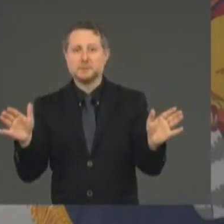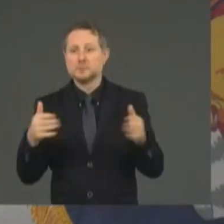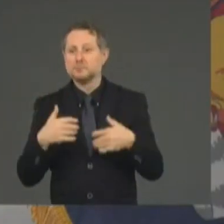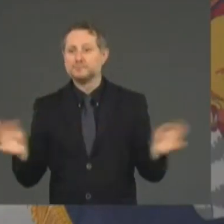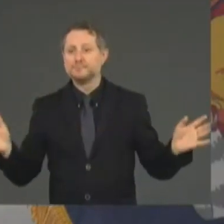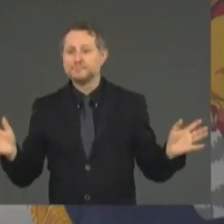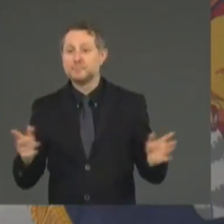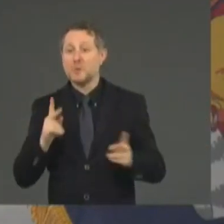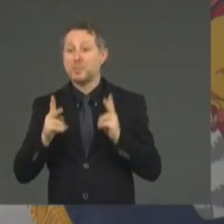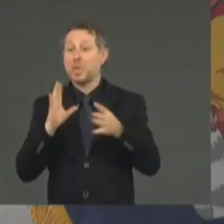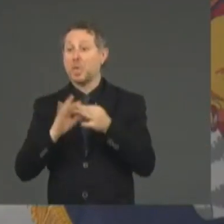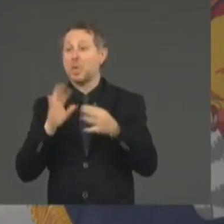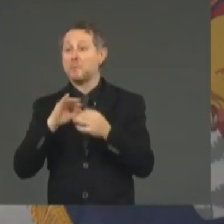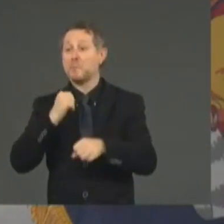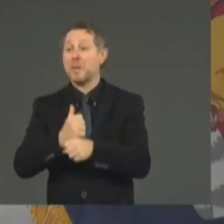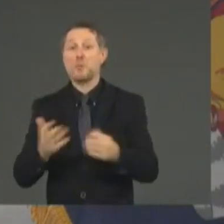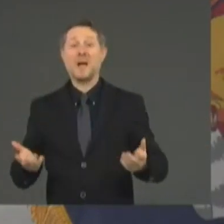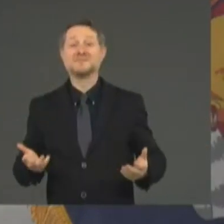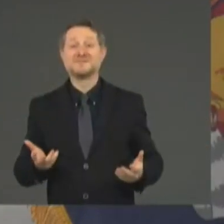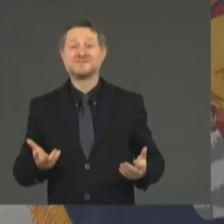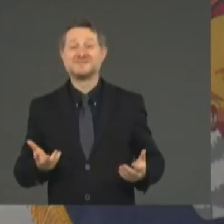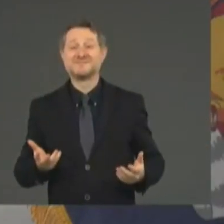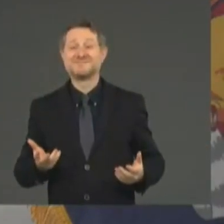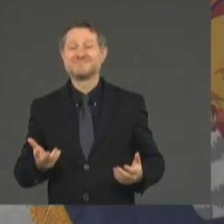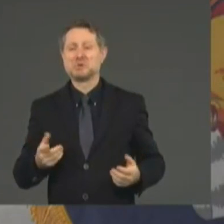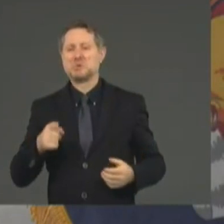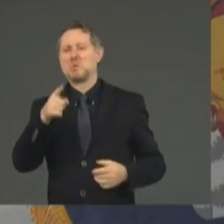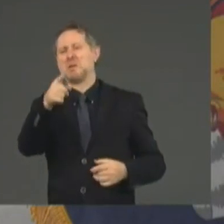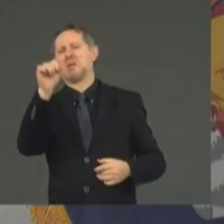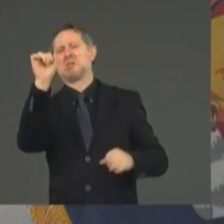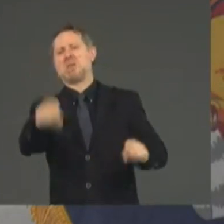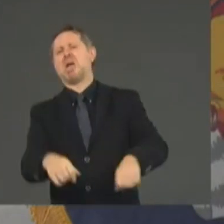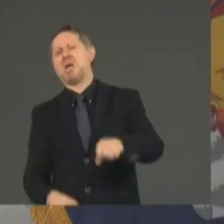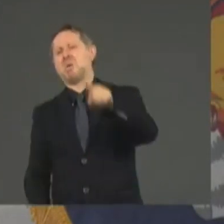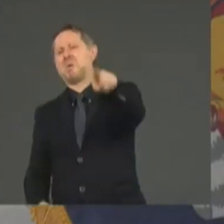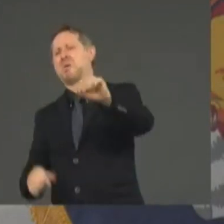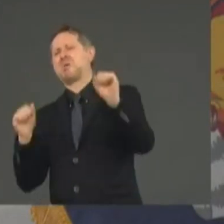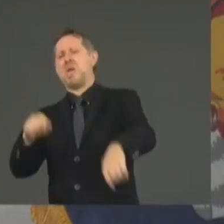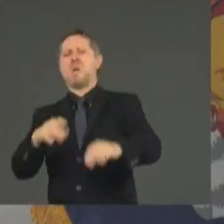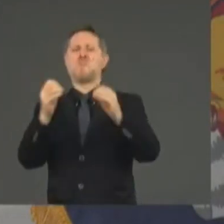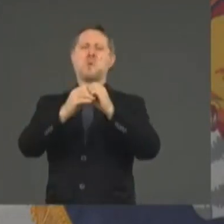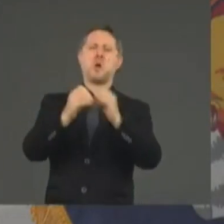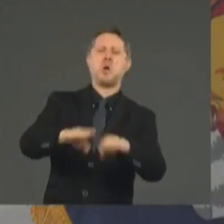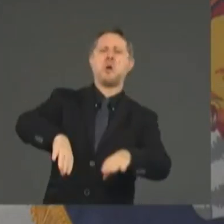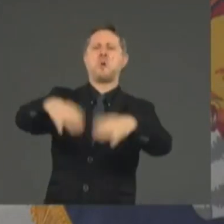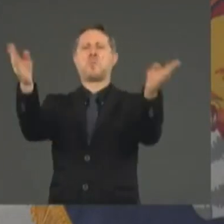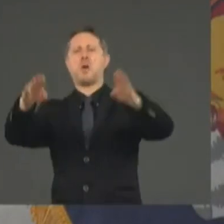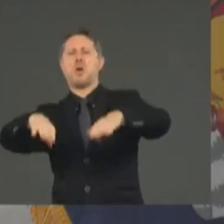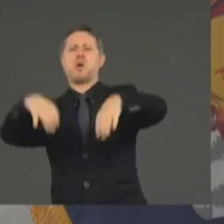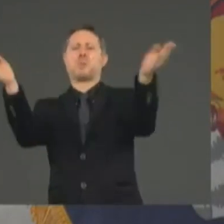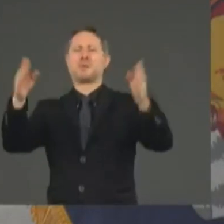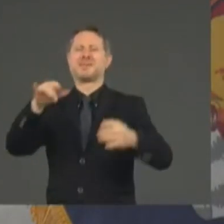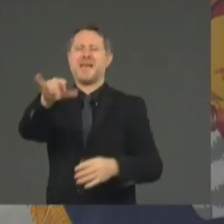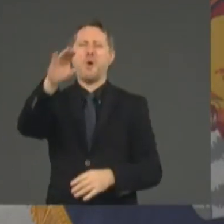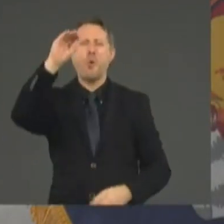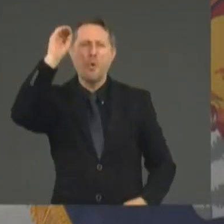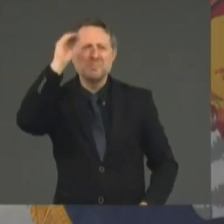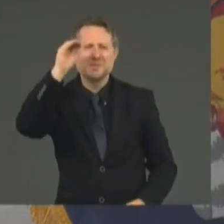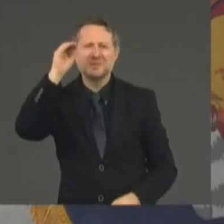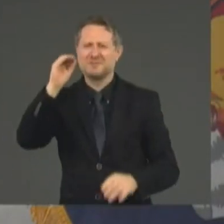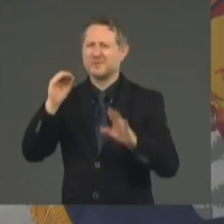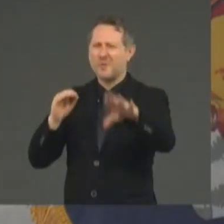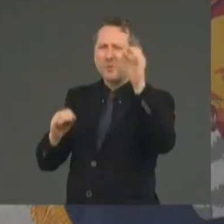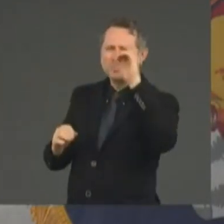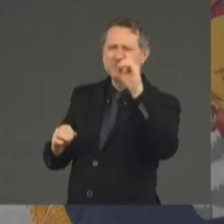from? Well, I just think you could do it faster. On what basis do you think I could do it faster? Well, I think you should be doing